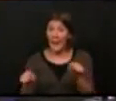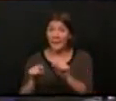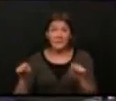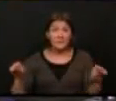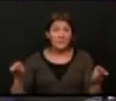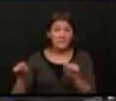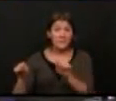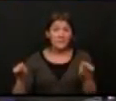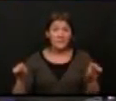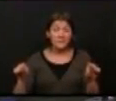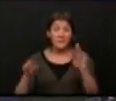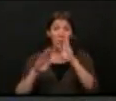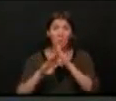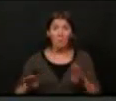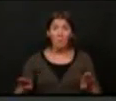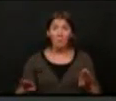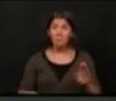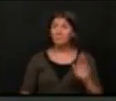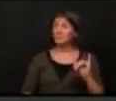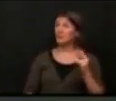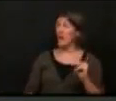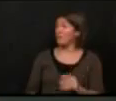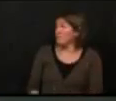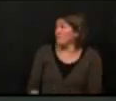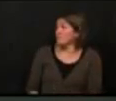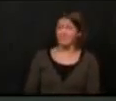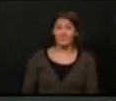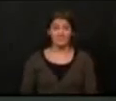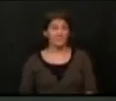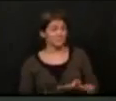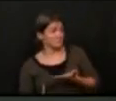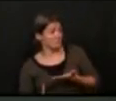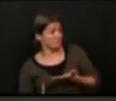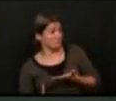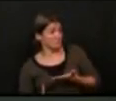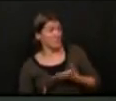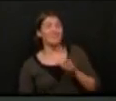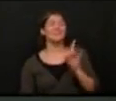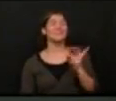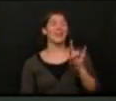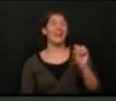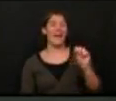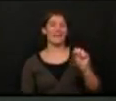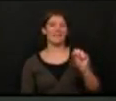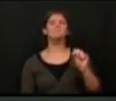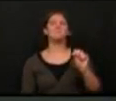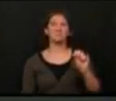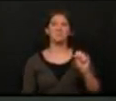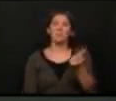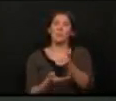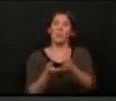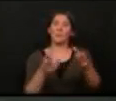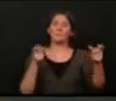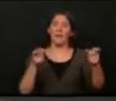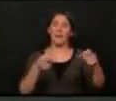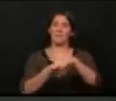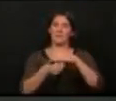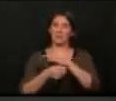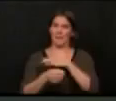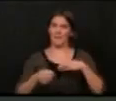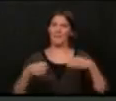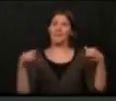board? We're good at this end. Anybody down here? Yeah, the Waste Management District is looking